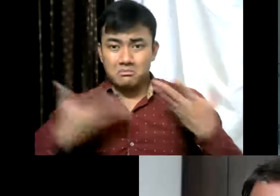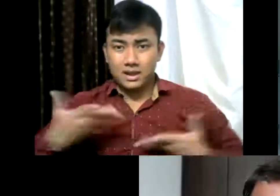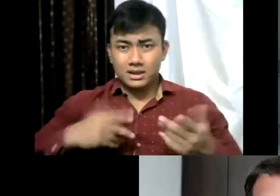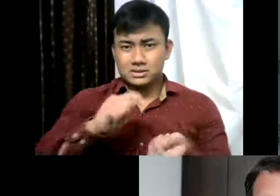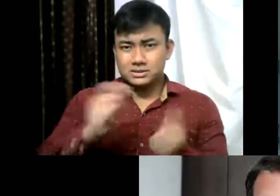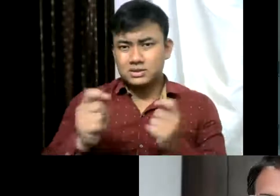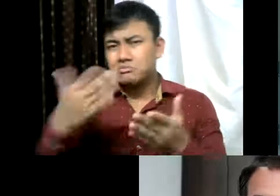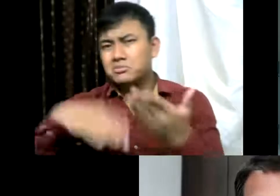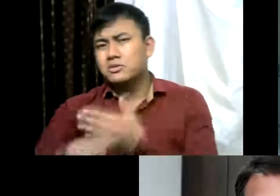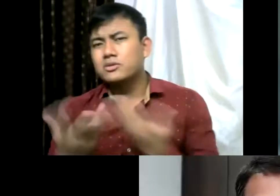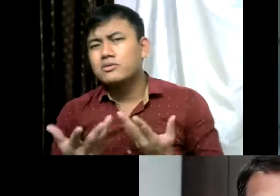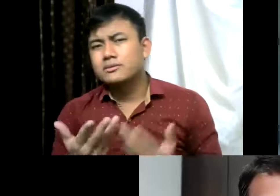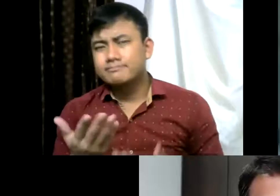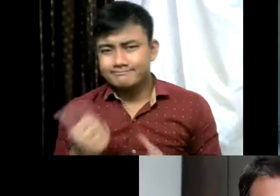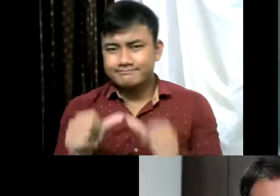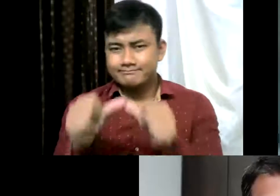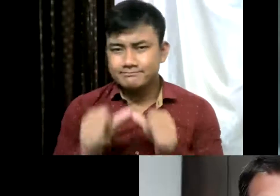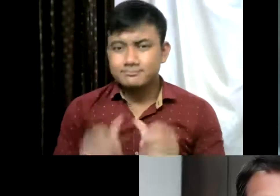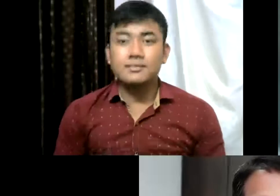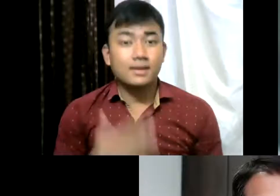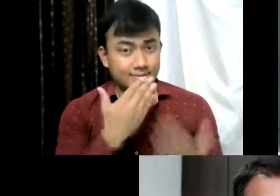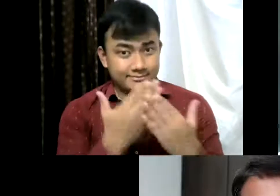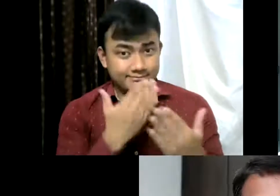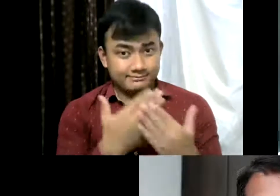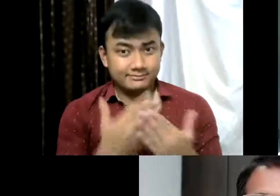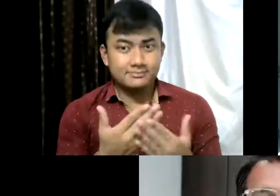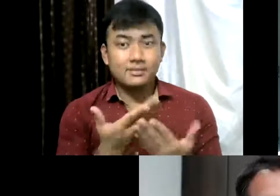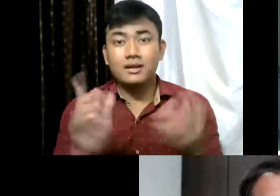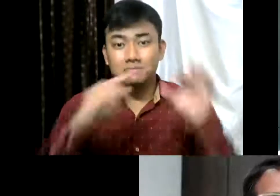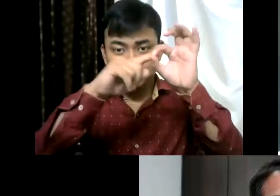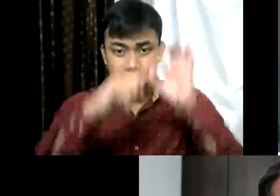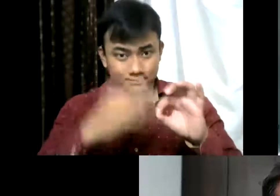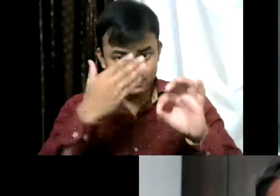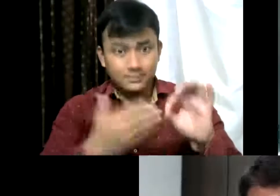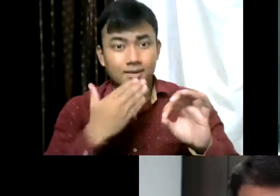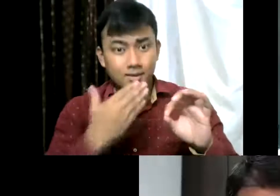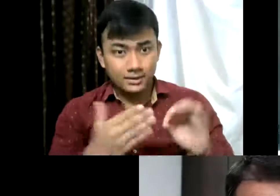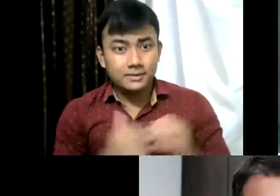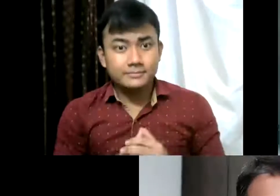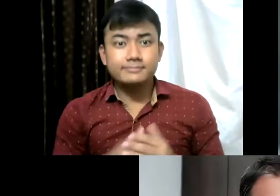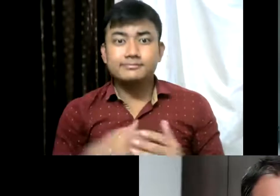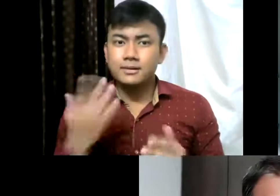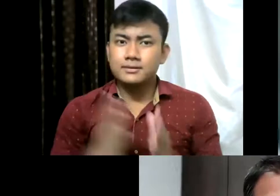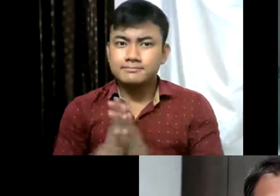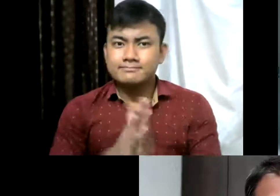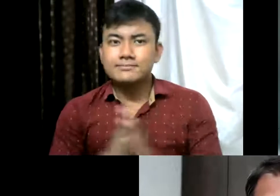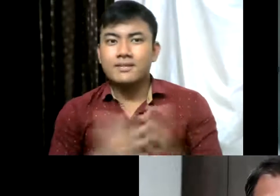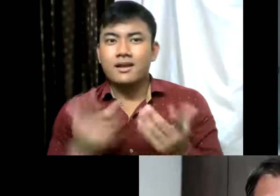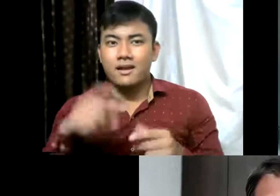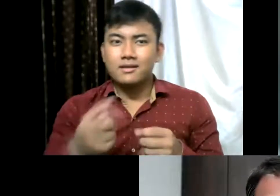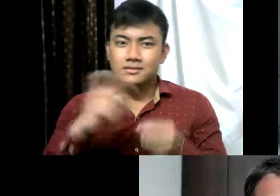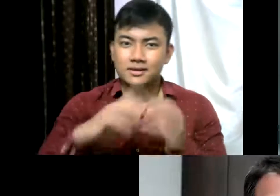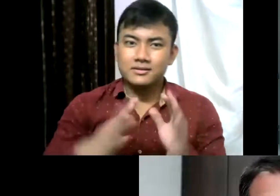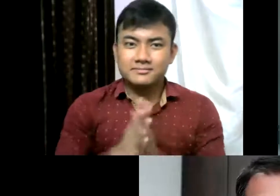thoughts on this. Thank you. Thank you so much for the question, Smita. And really glad to be a part of this session. I must put